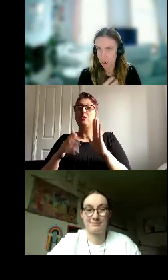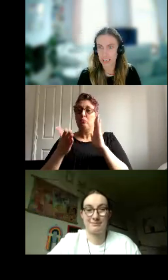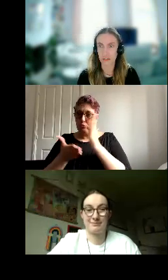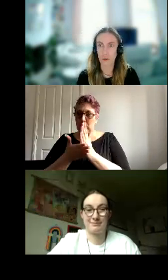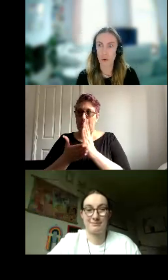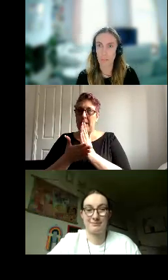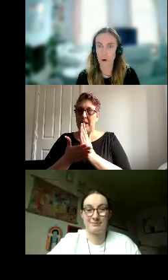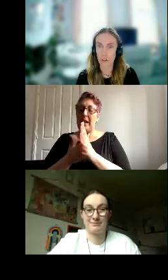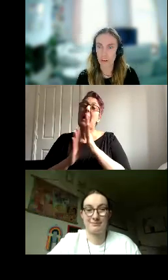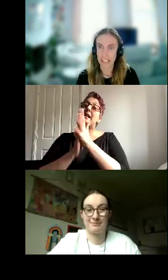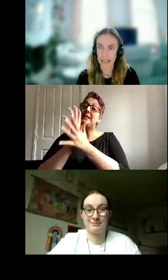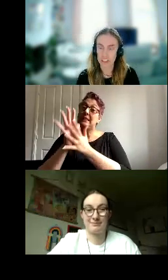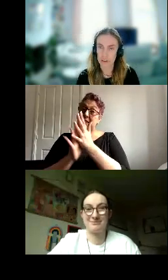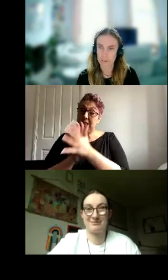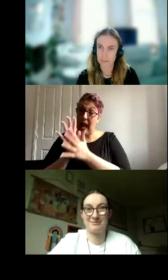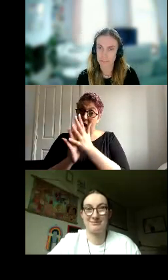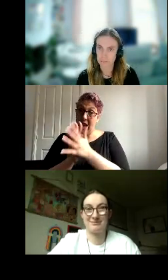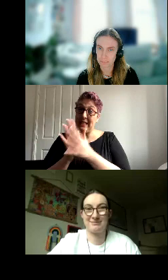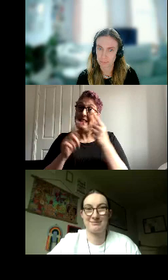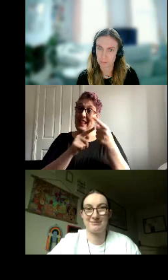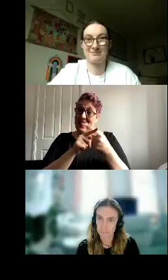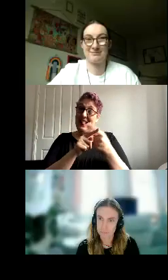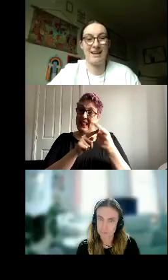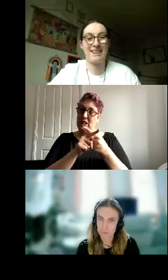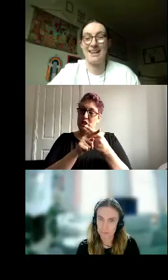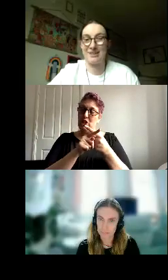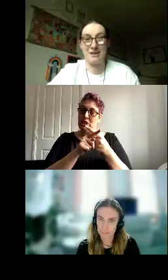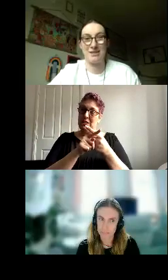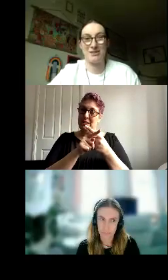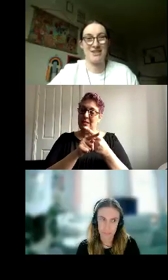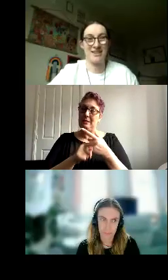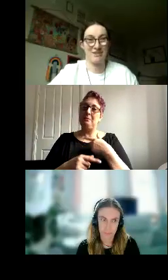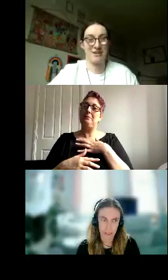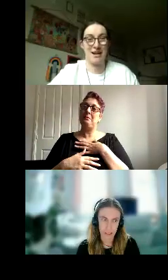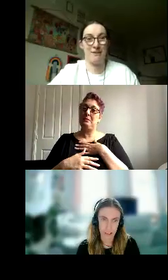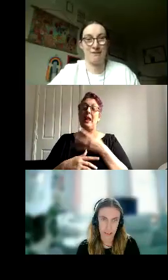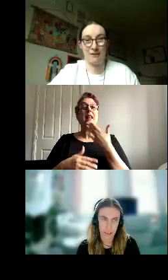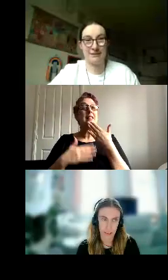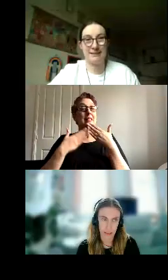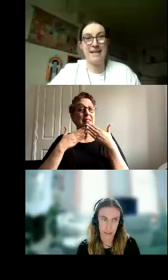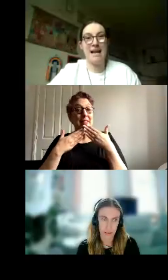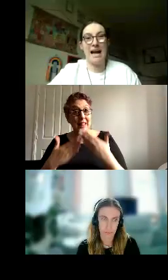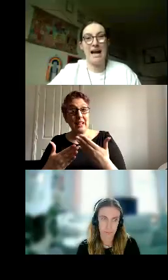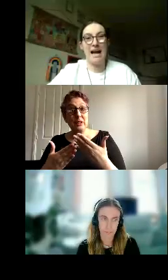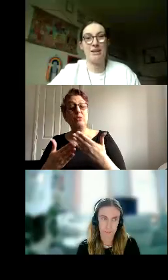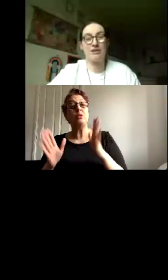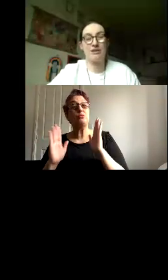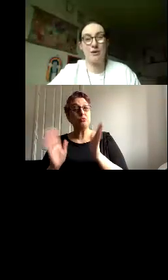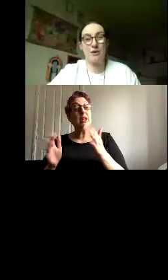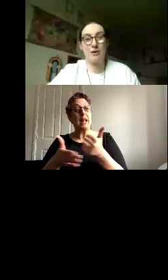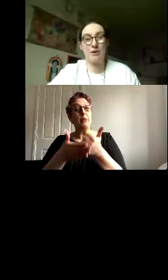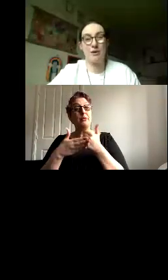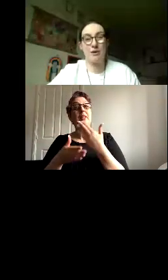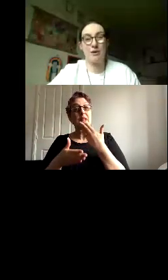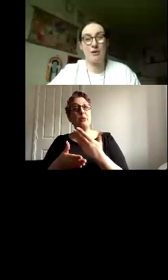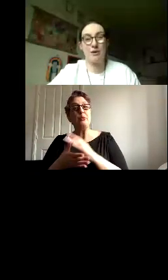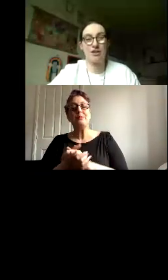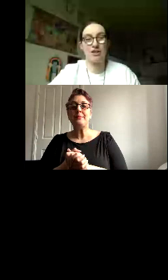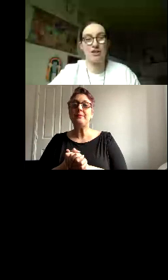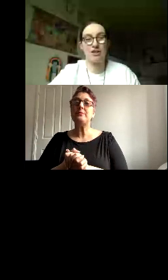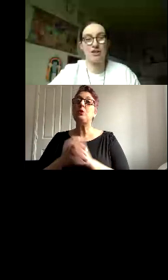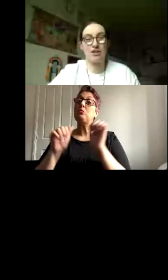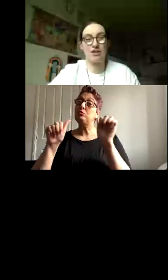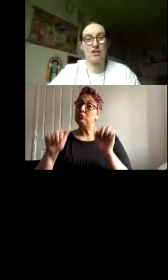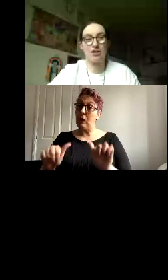voting a signed form of English. Thanks so much, Izzy, that's really helpful. So what we're going to do is